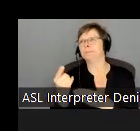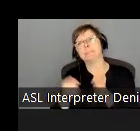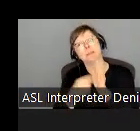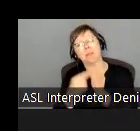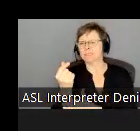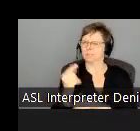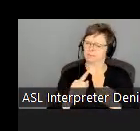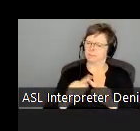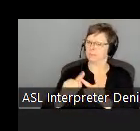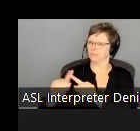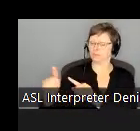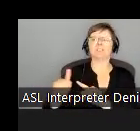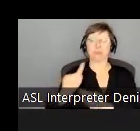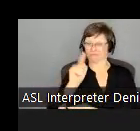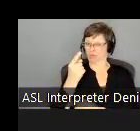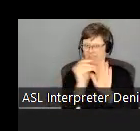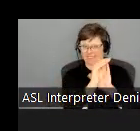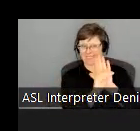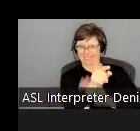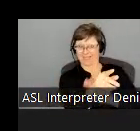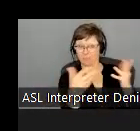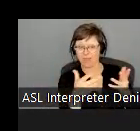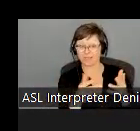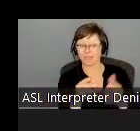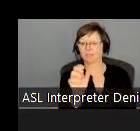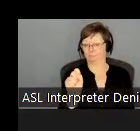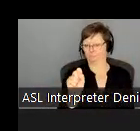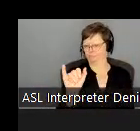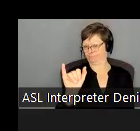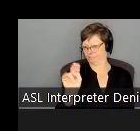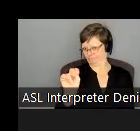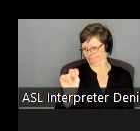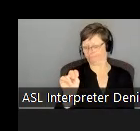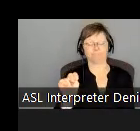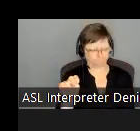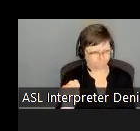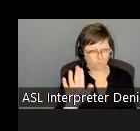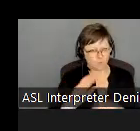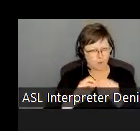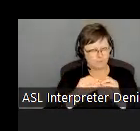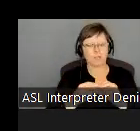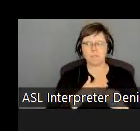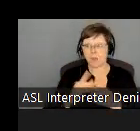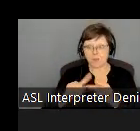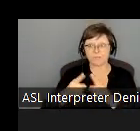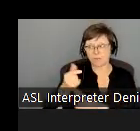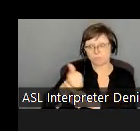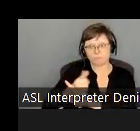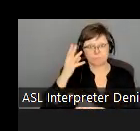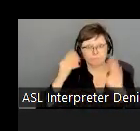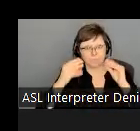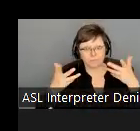the first one here that's listed on the screen is the social insurance number. This happened to a friend of mine recently,